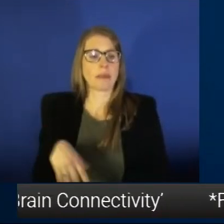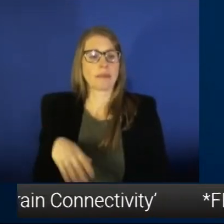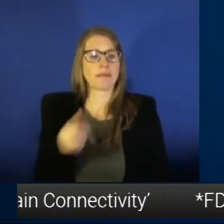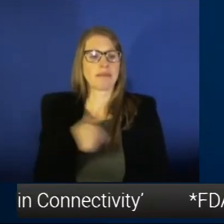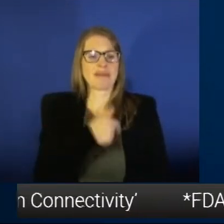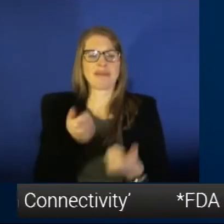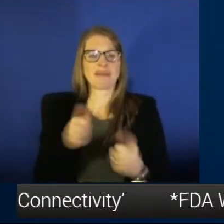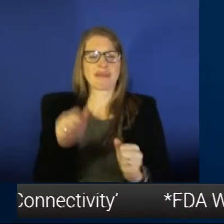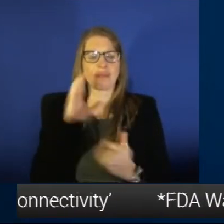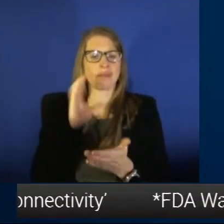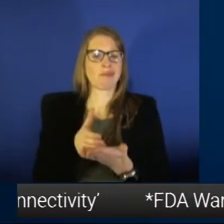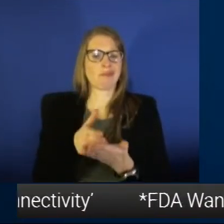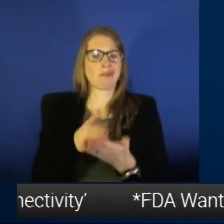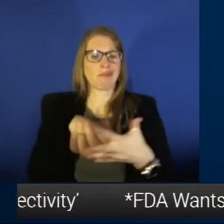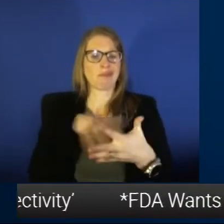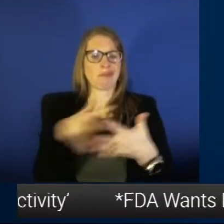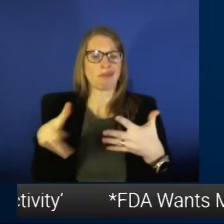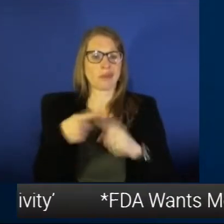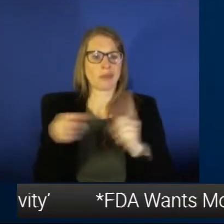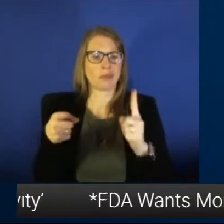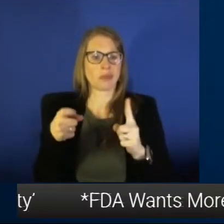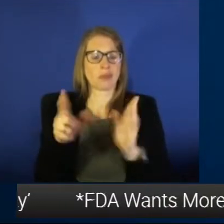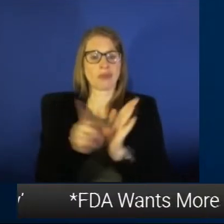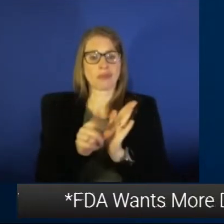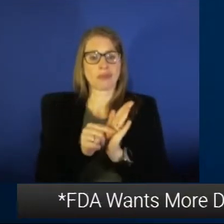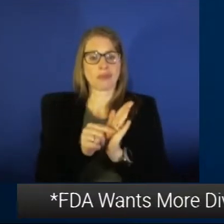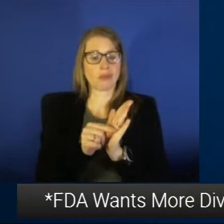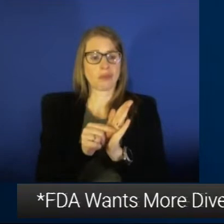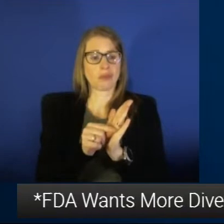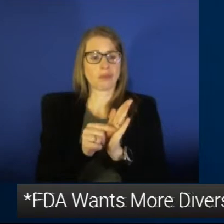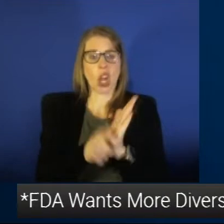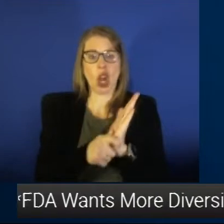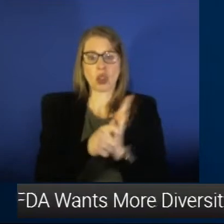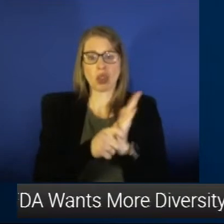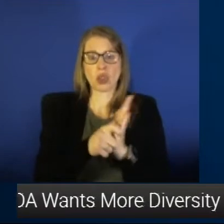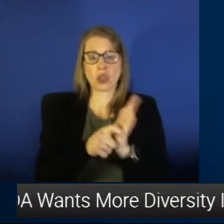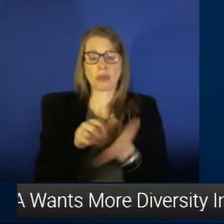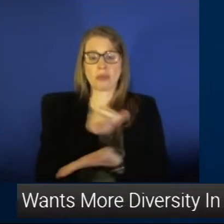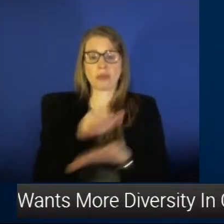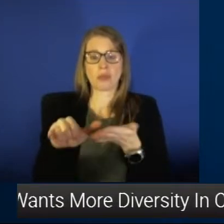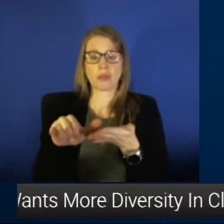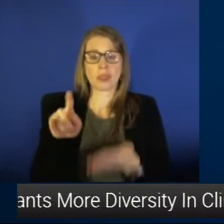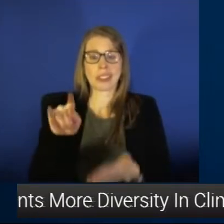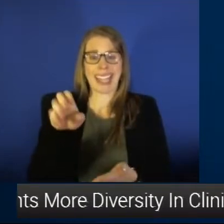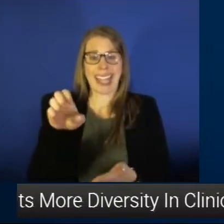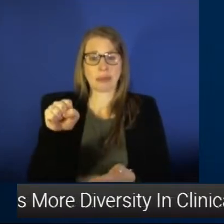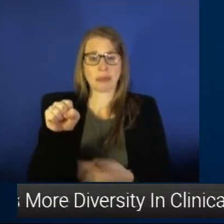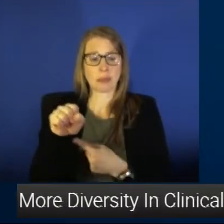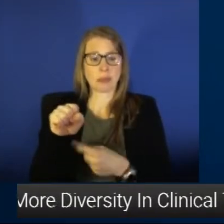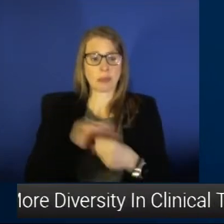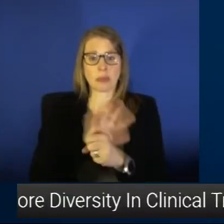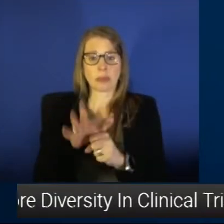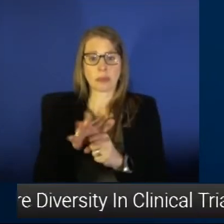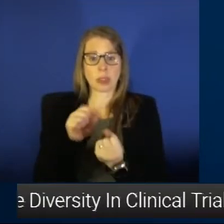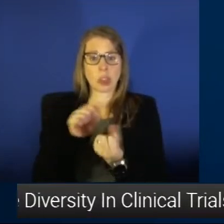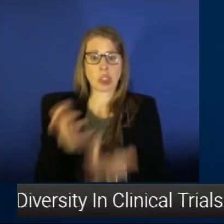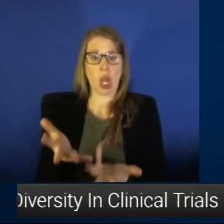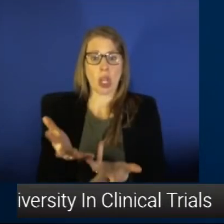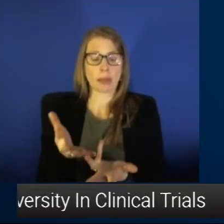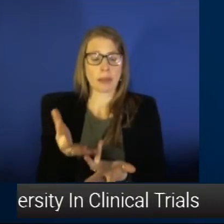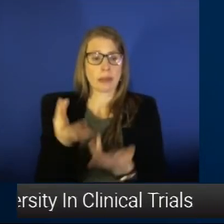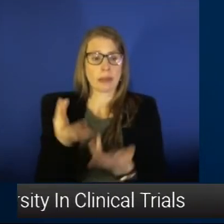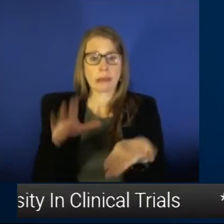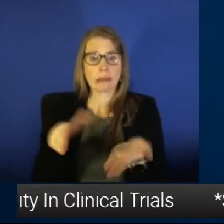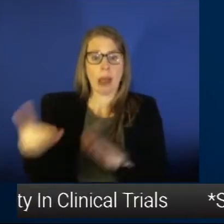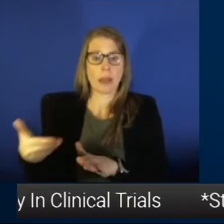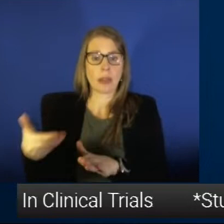form here, and this is from an article in the New York Times this last weekend, is how much death is COVID causing? Is it really that bad, or is it not as bad as influenza?